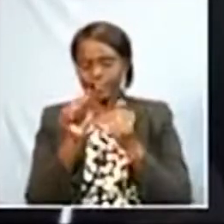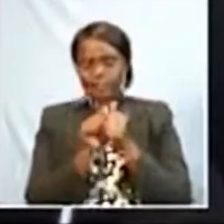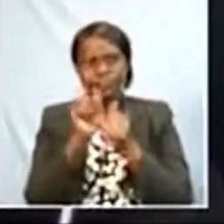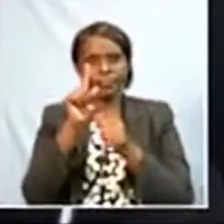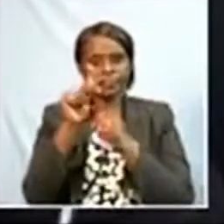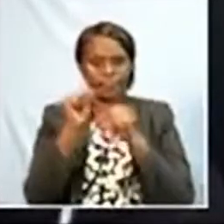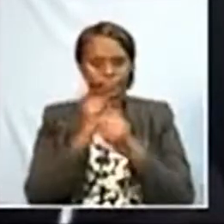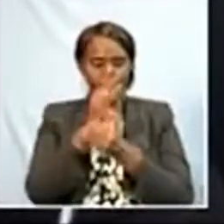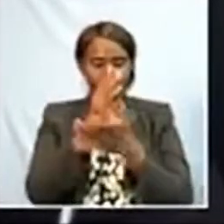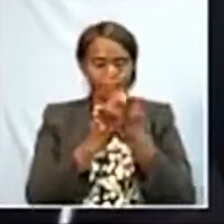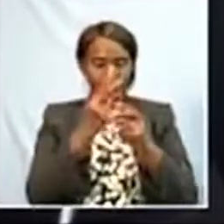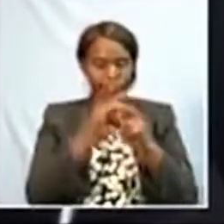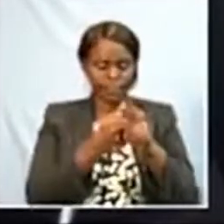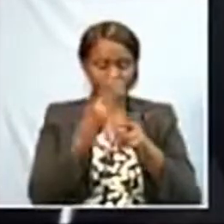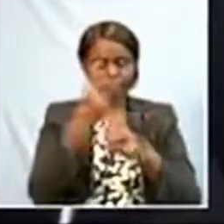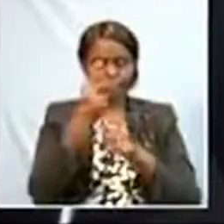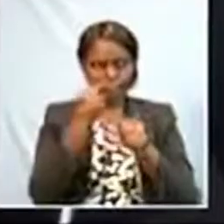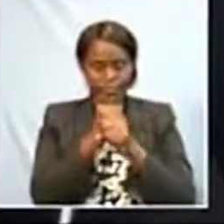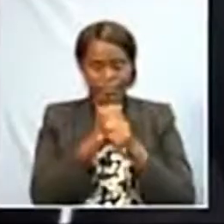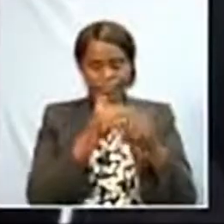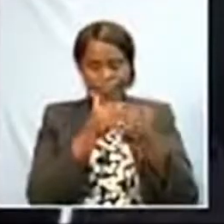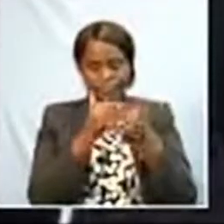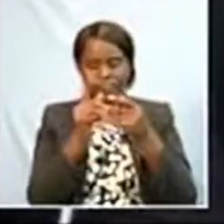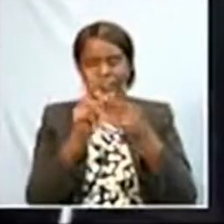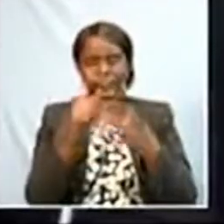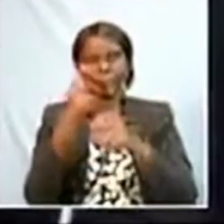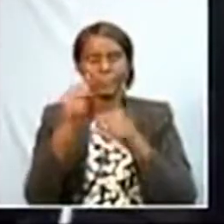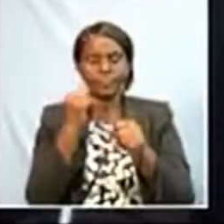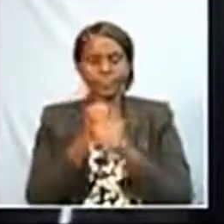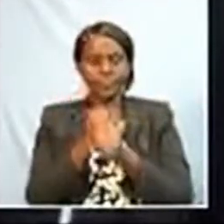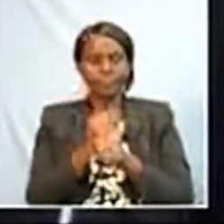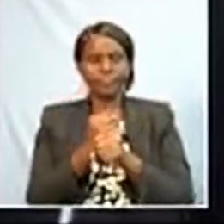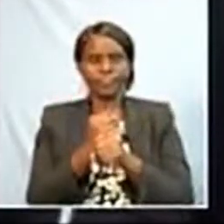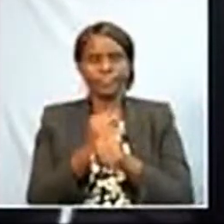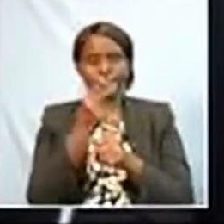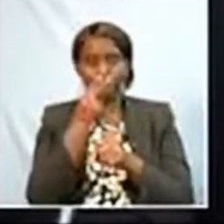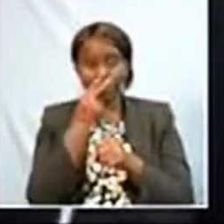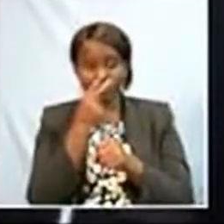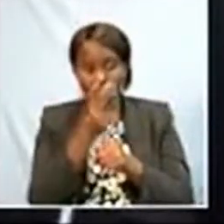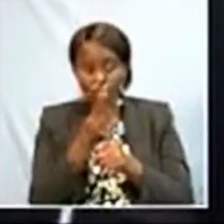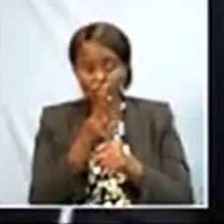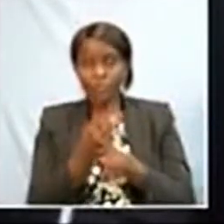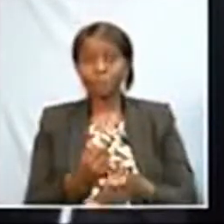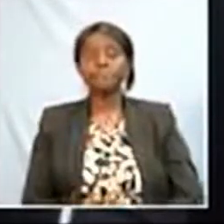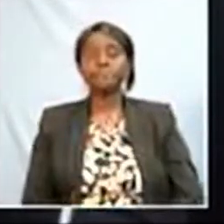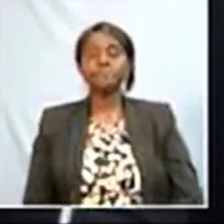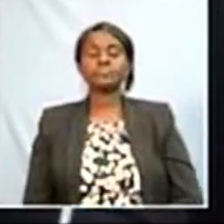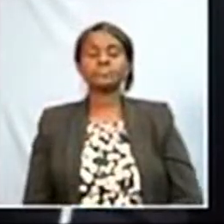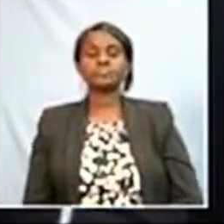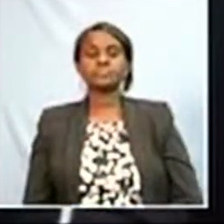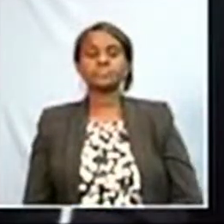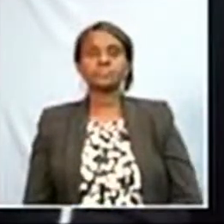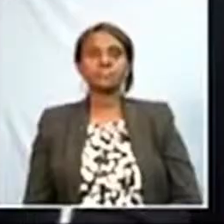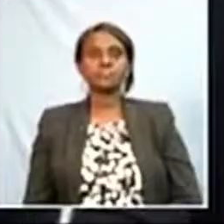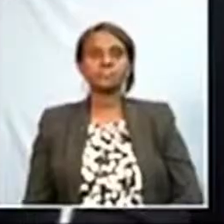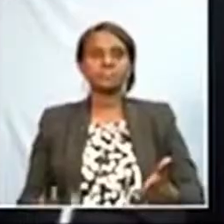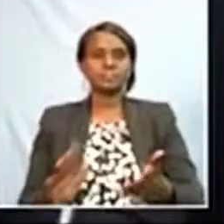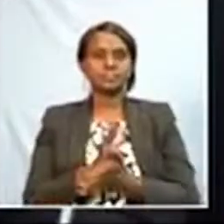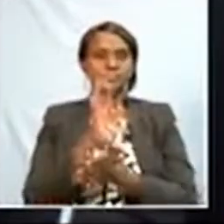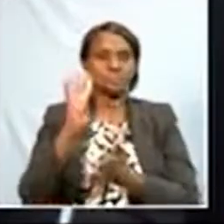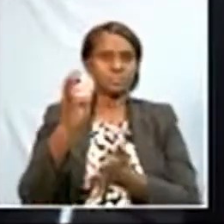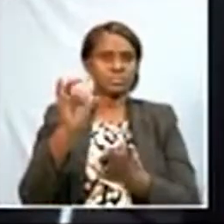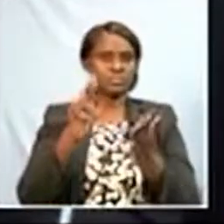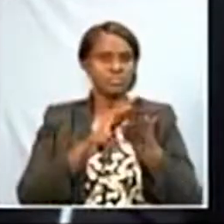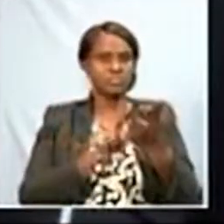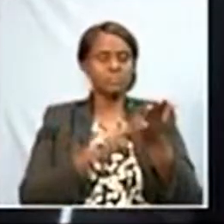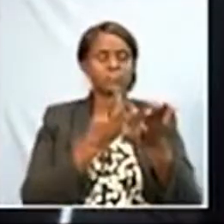and some months, 2 years, close to 2 years. You sit down and so this was the on page 4 of the minutes.